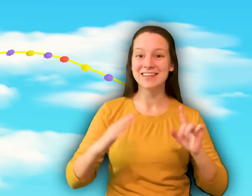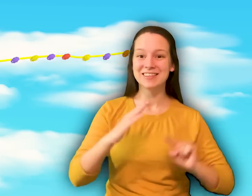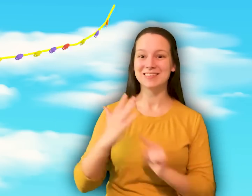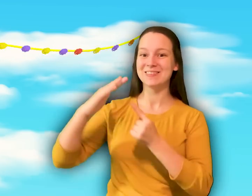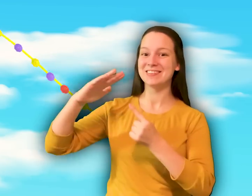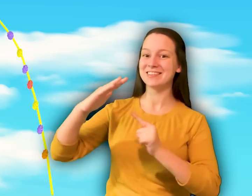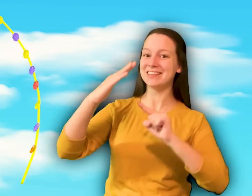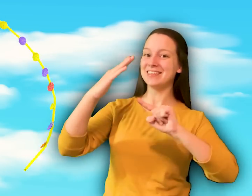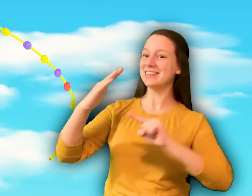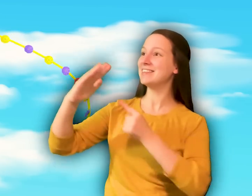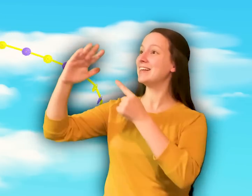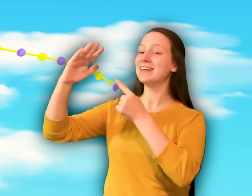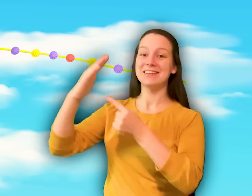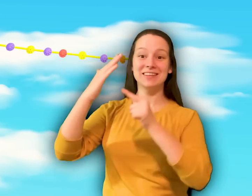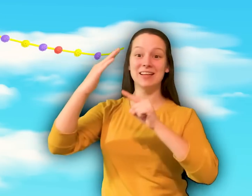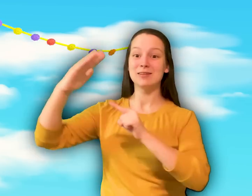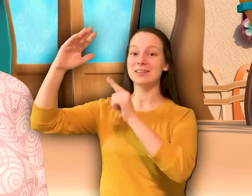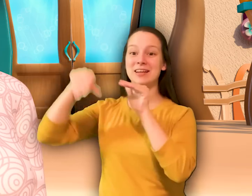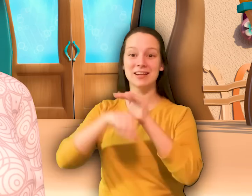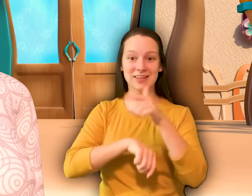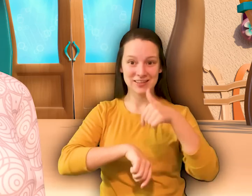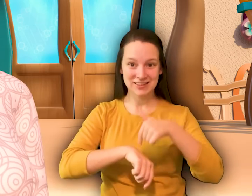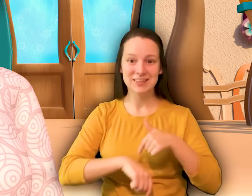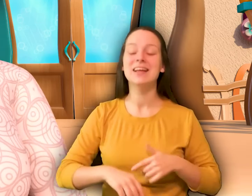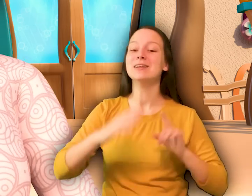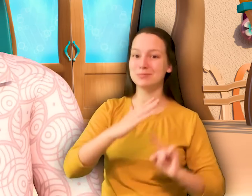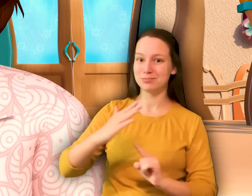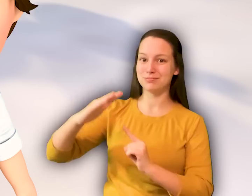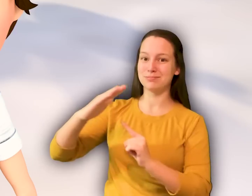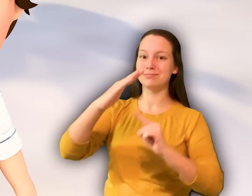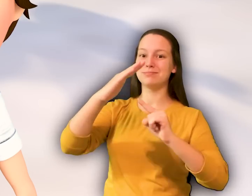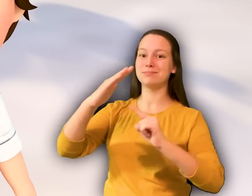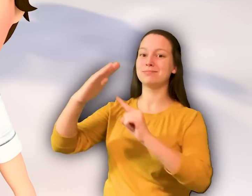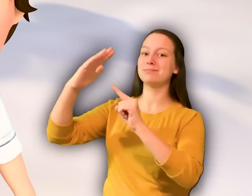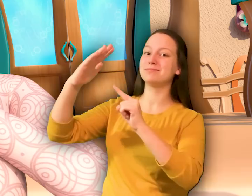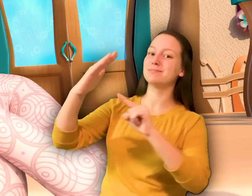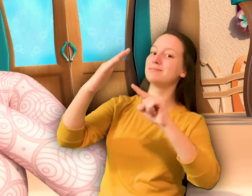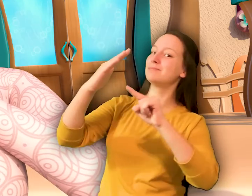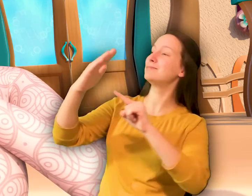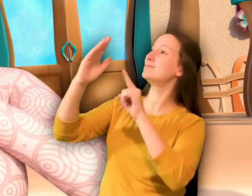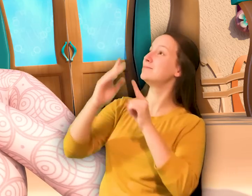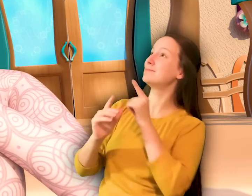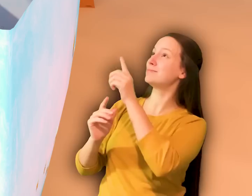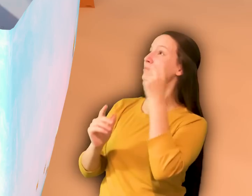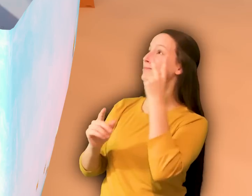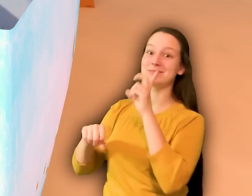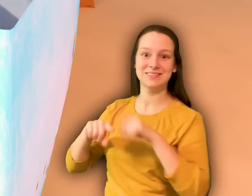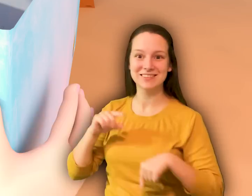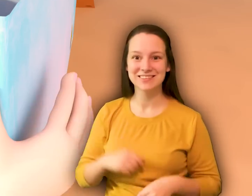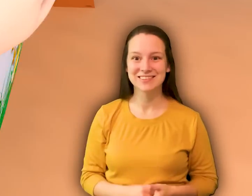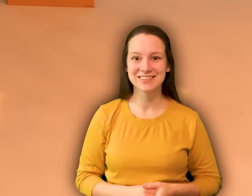sight here we go with a guite to fly up at night here we go with a kite